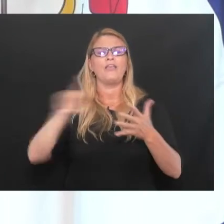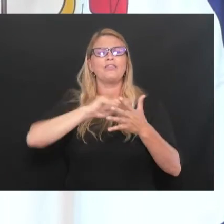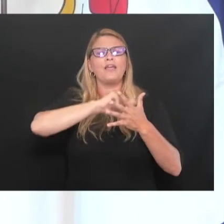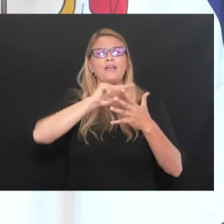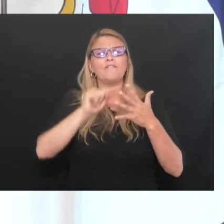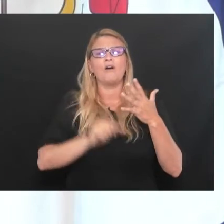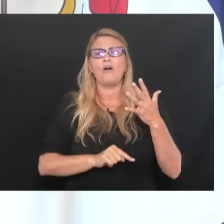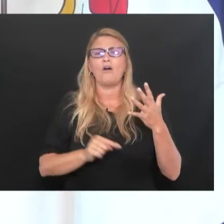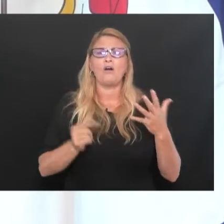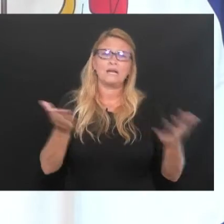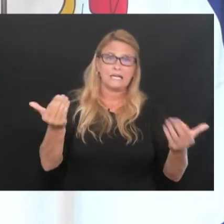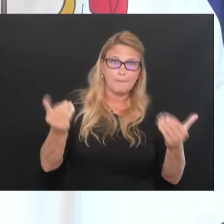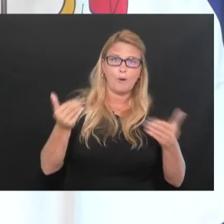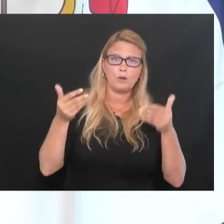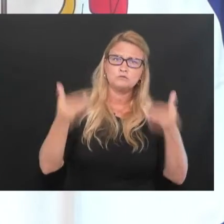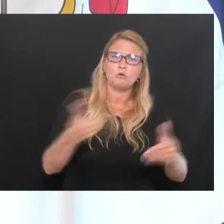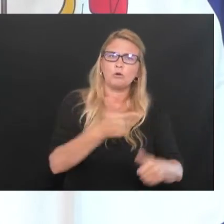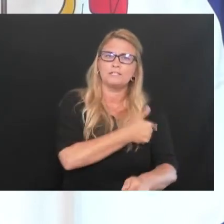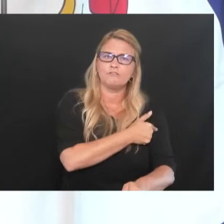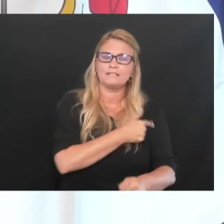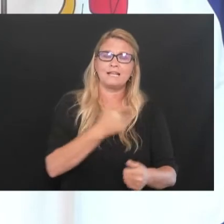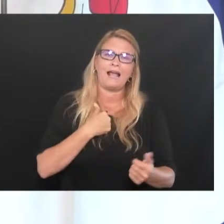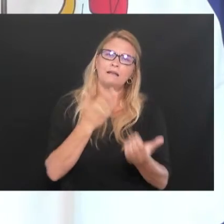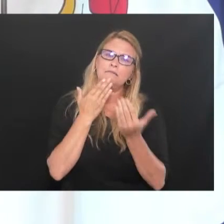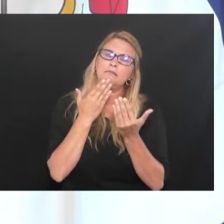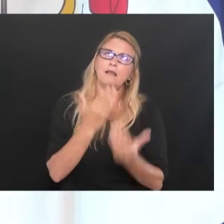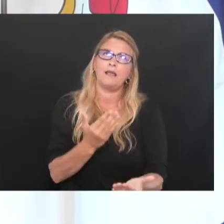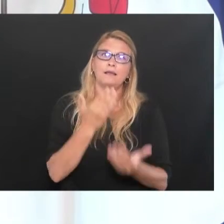and done, I thank them.